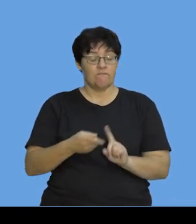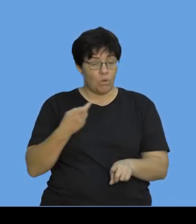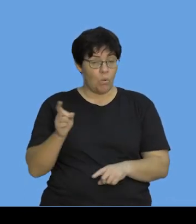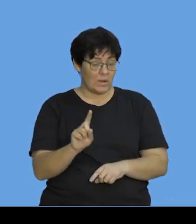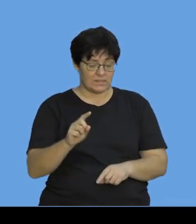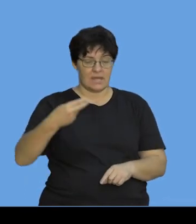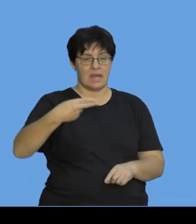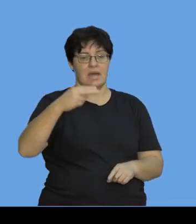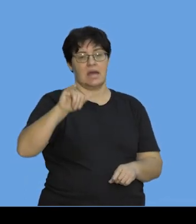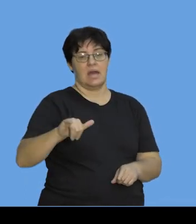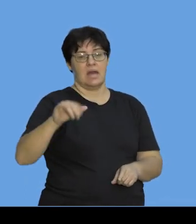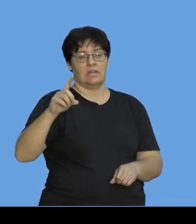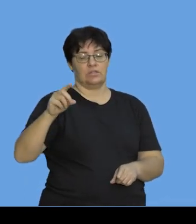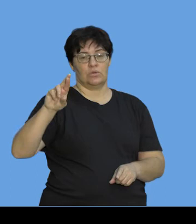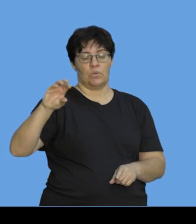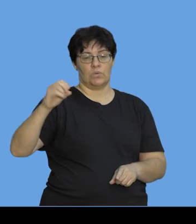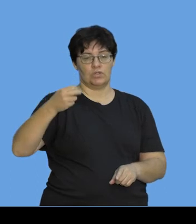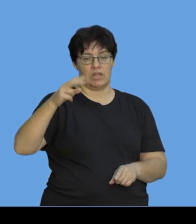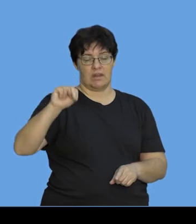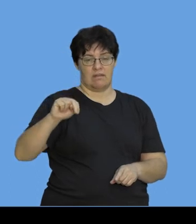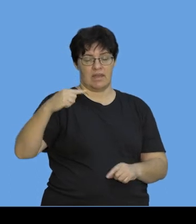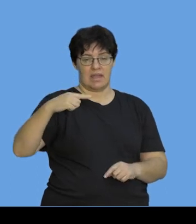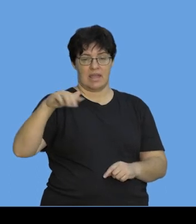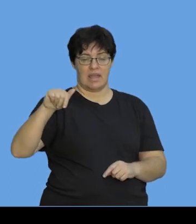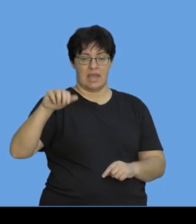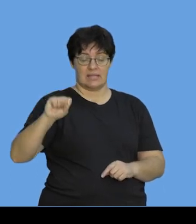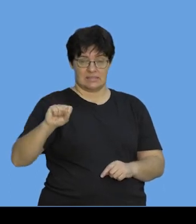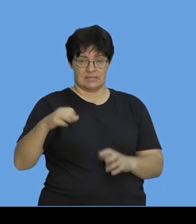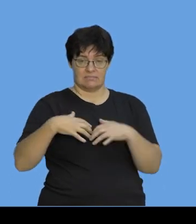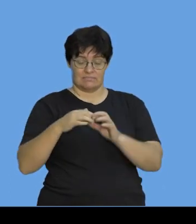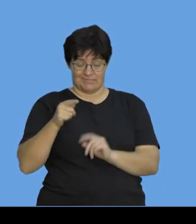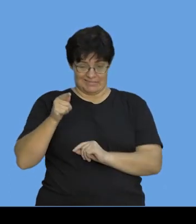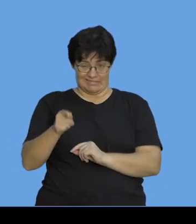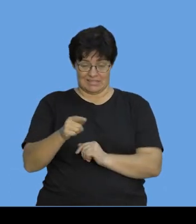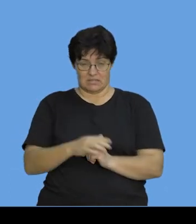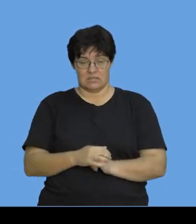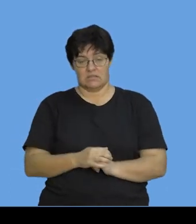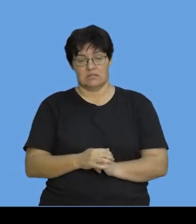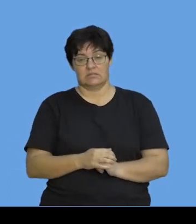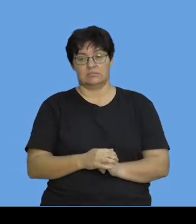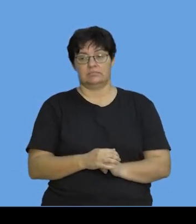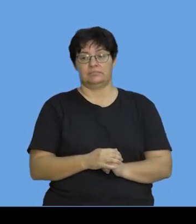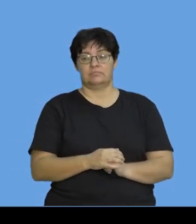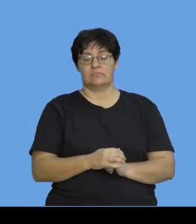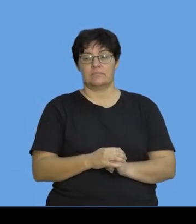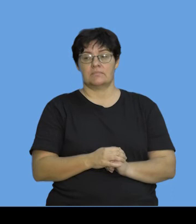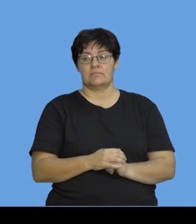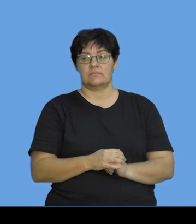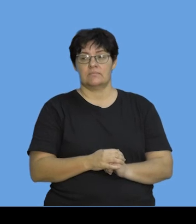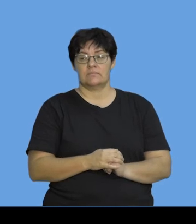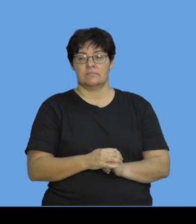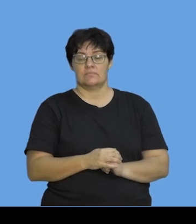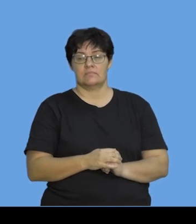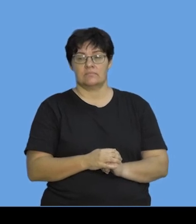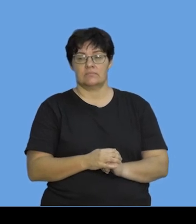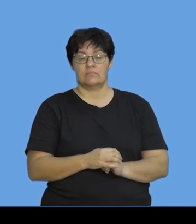say the mass of hydrogen gas that will be formed is exactly that. But then the question that follows up, it says we